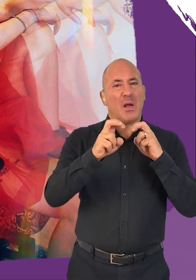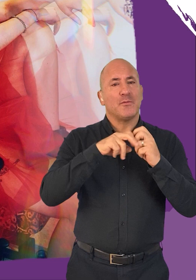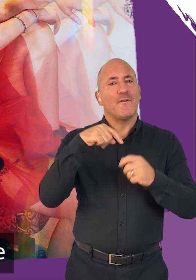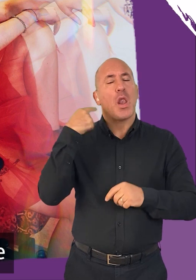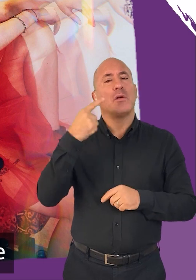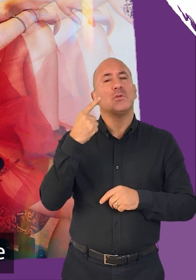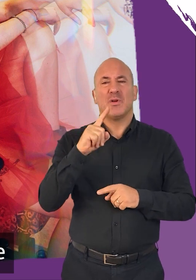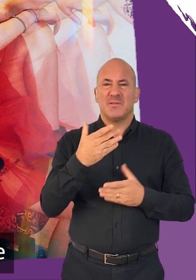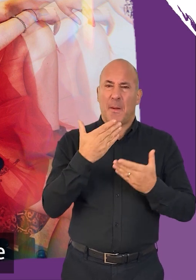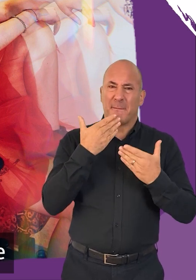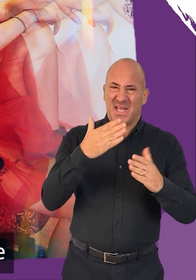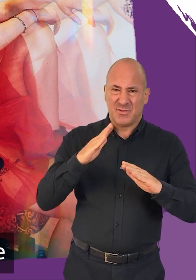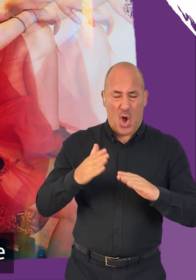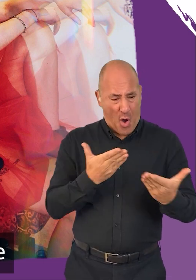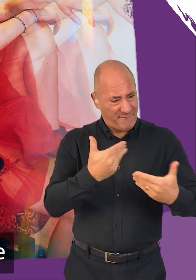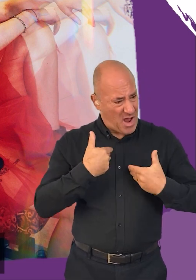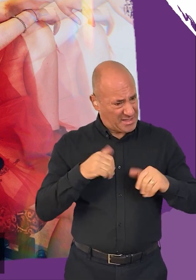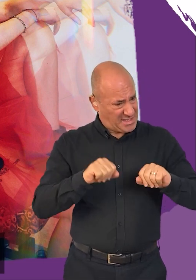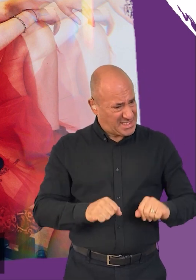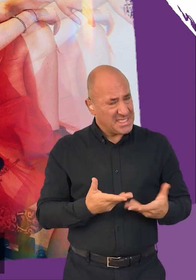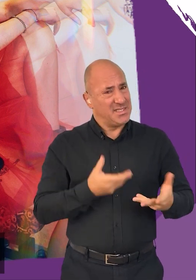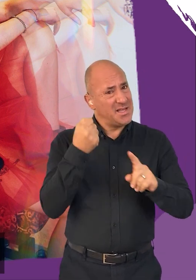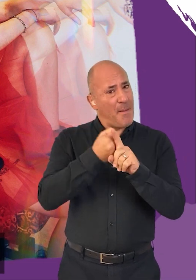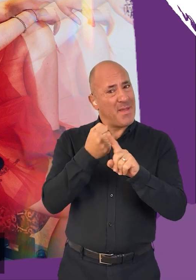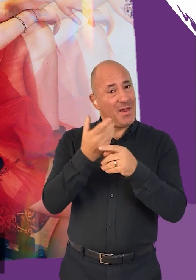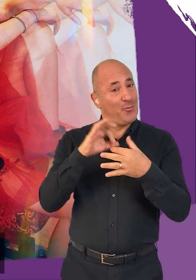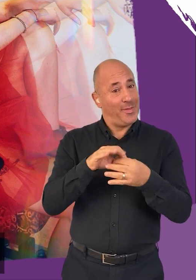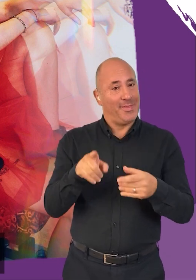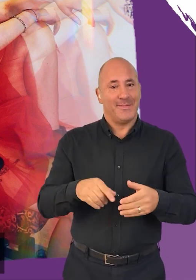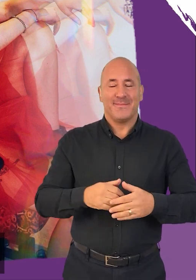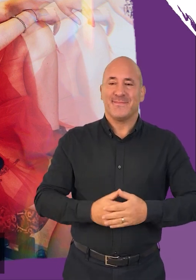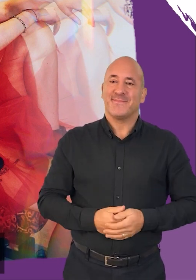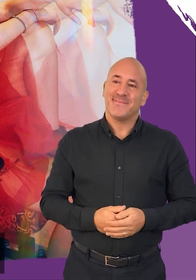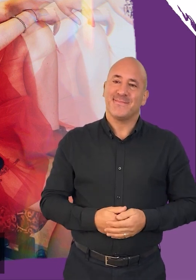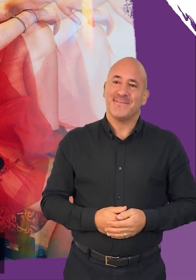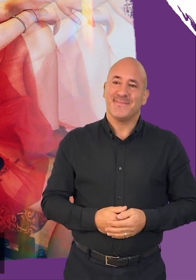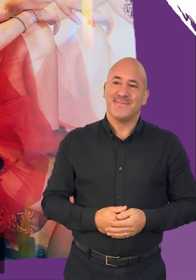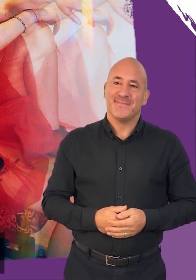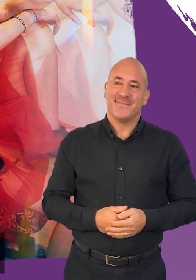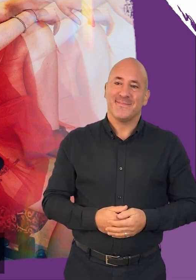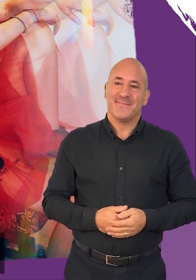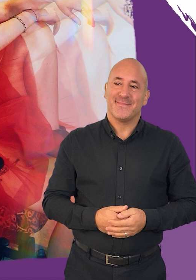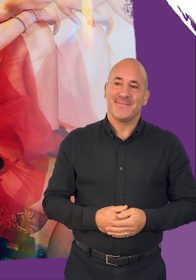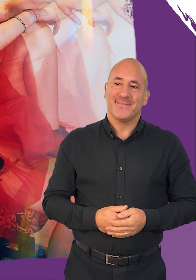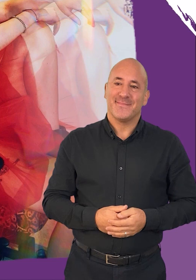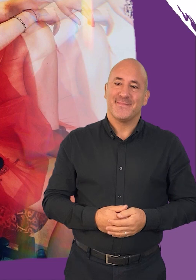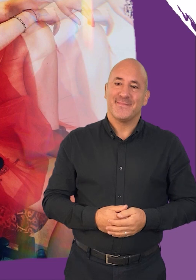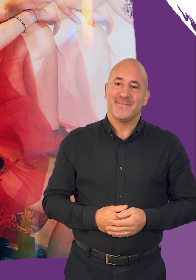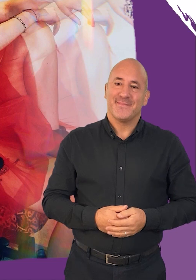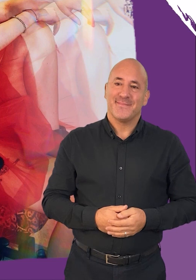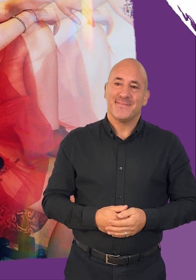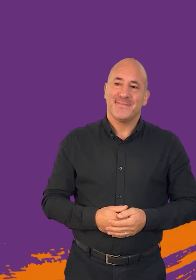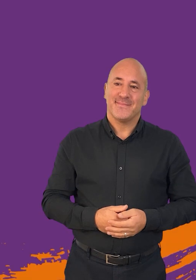and has worked with the Transport for London on the Please Offer Me a Seat campaign.